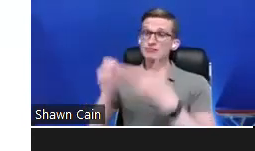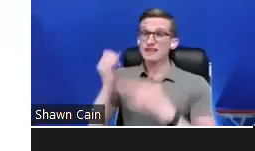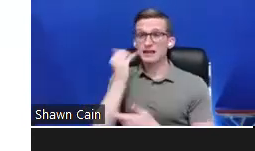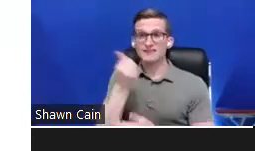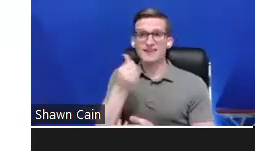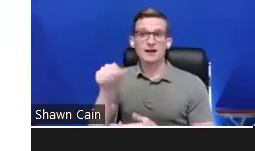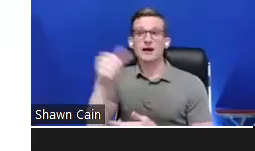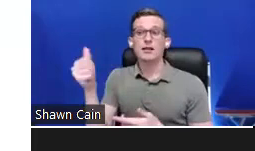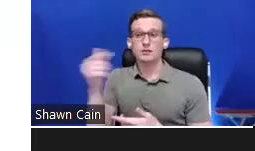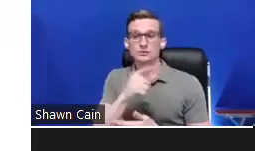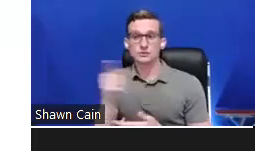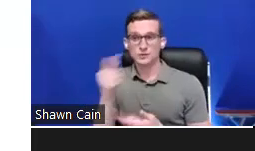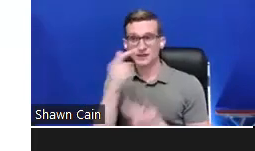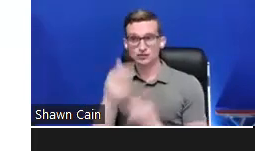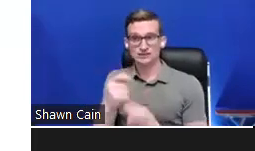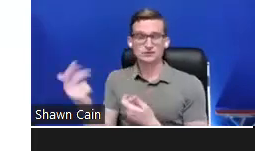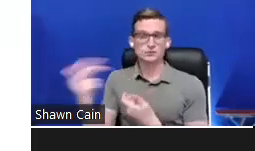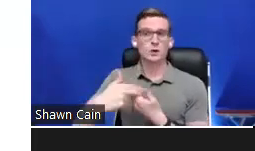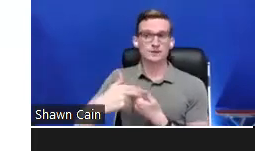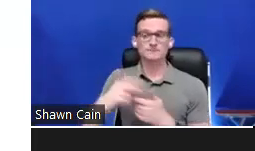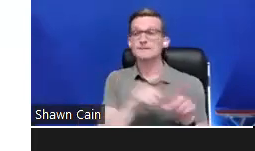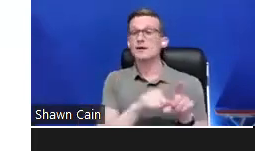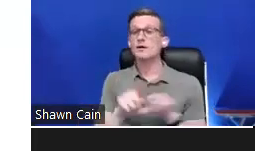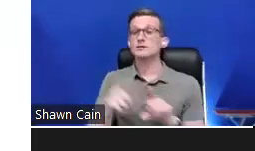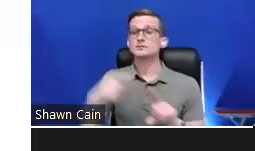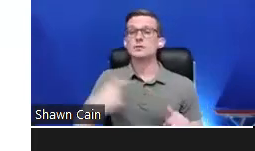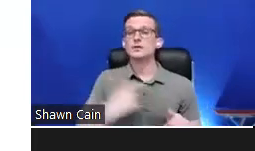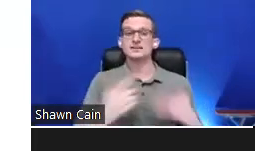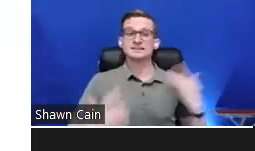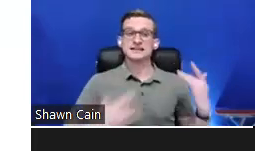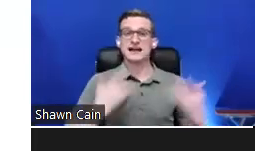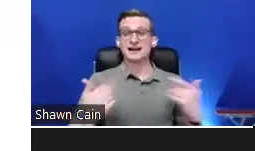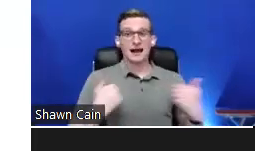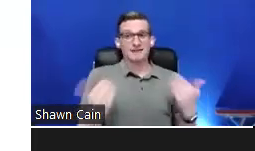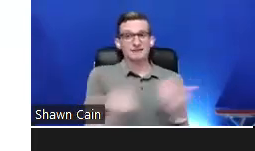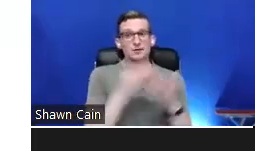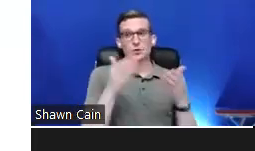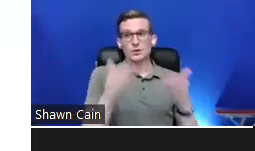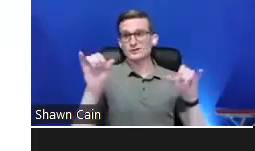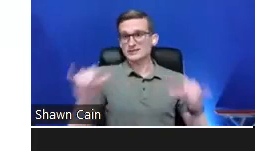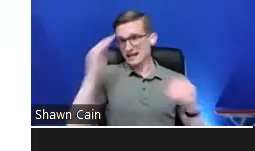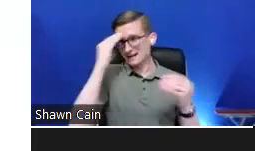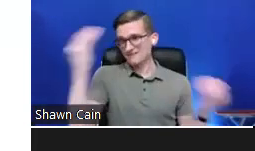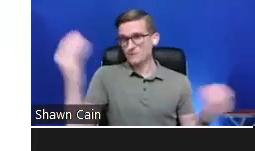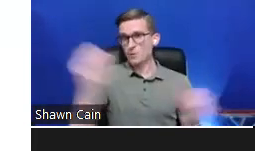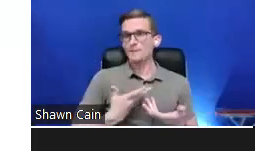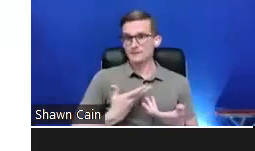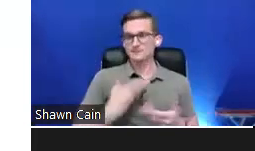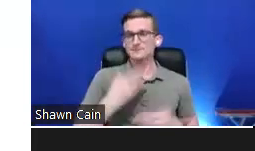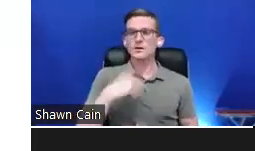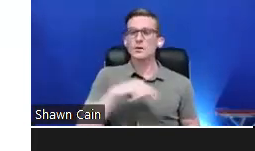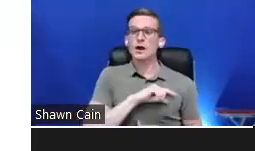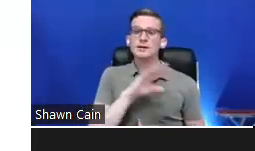for. We also are excited to announce we have a new way to stay informed. This is the Quality and